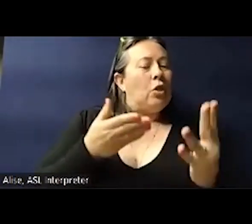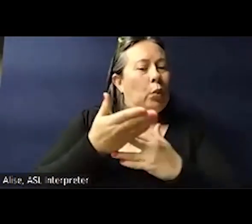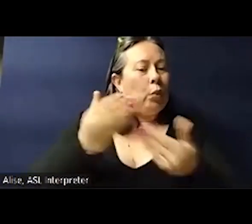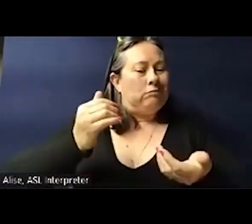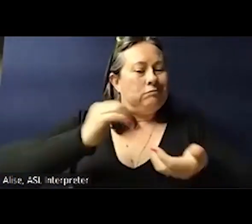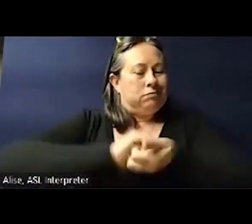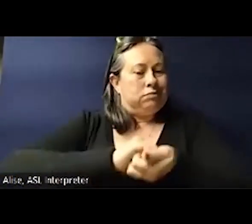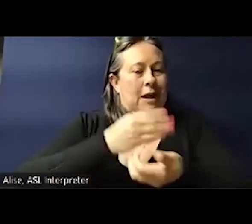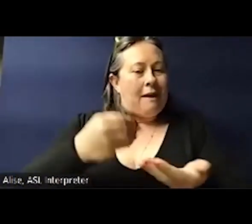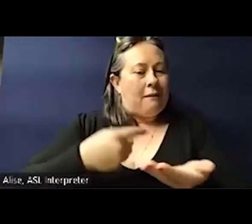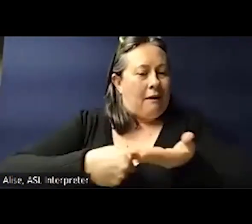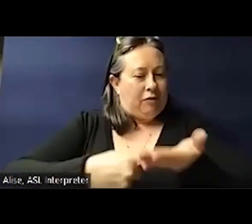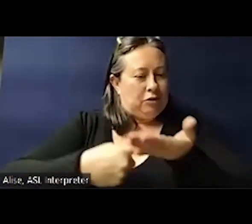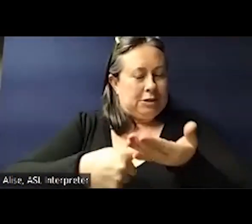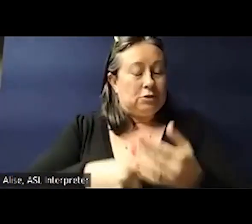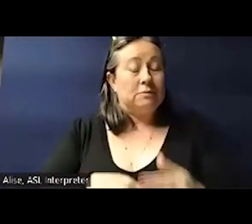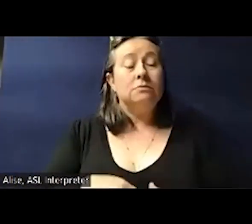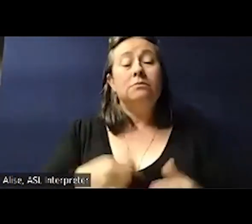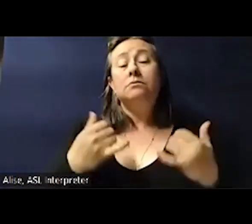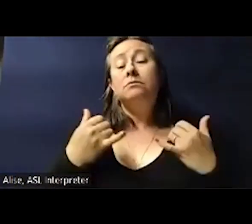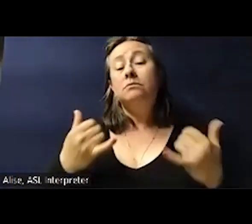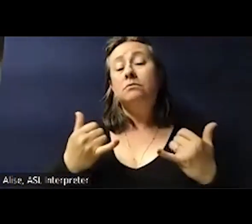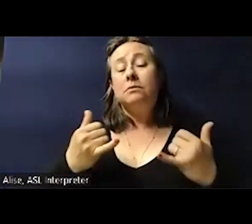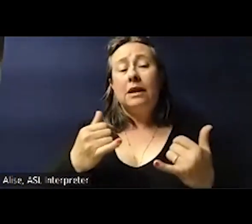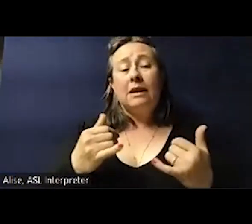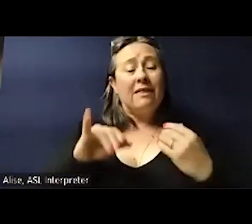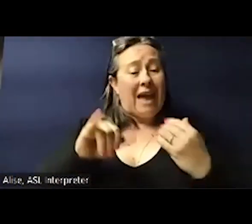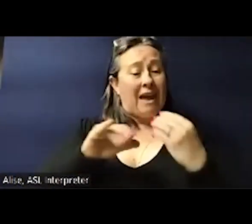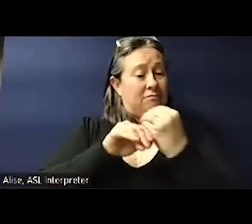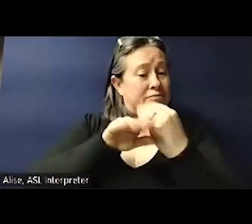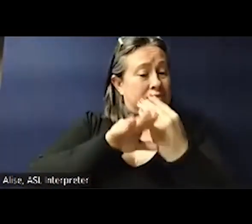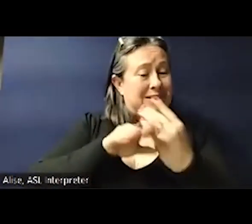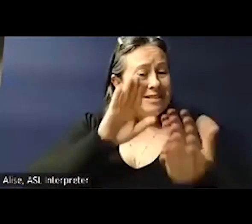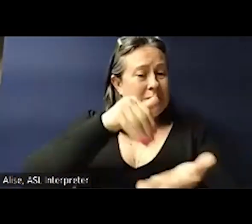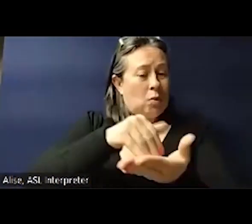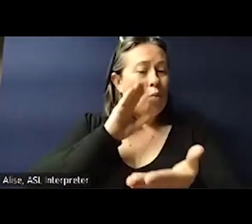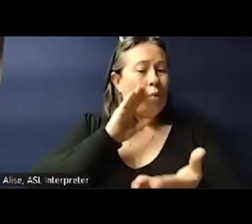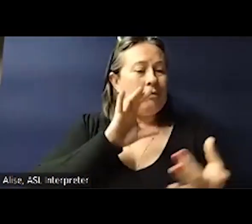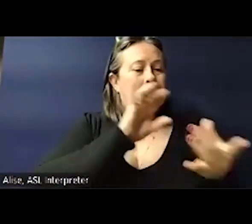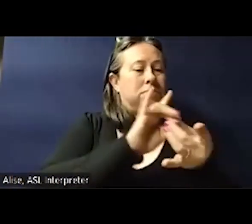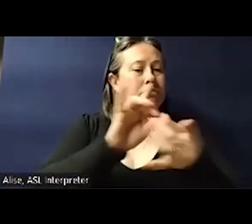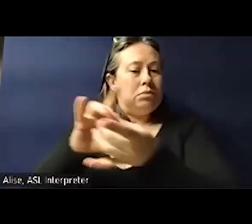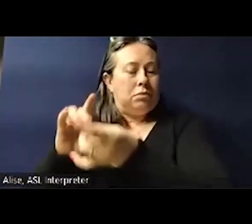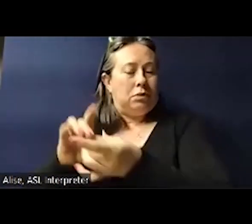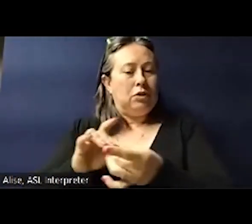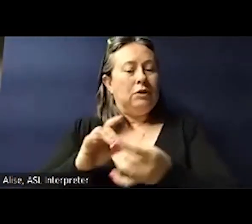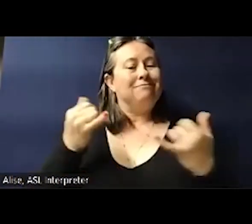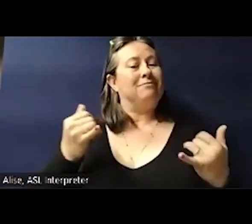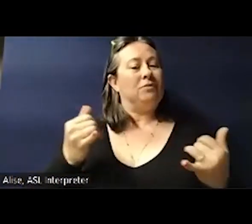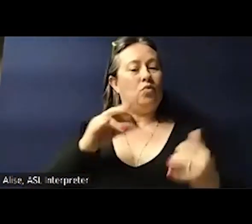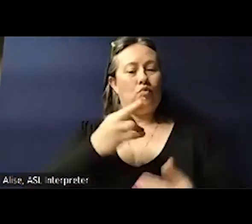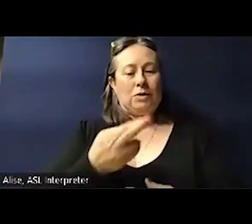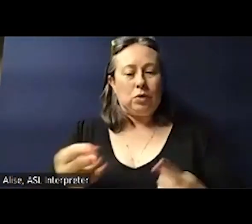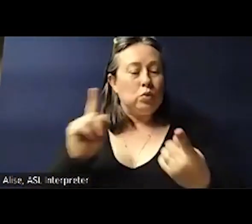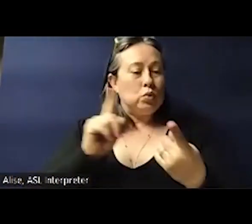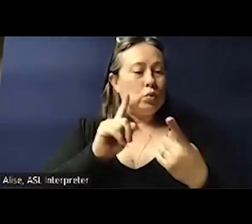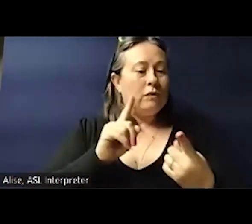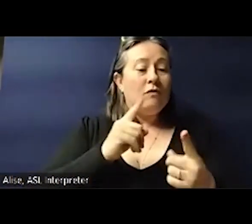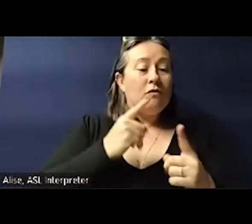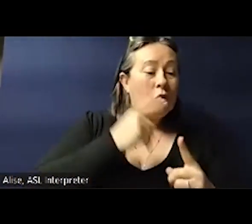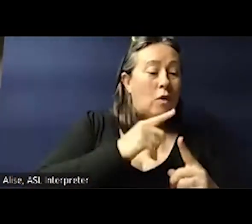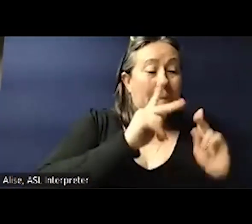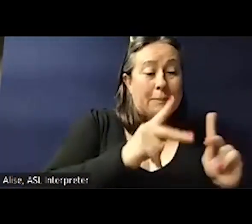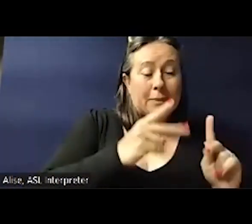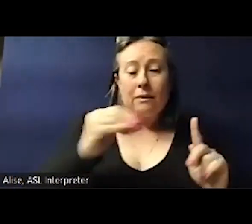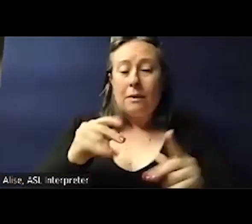harmonization. Immediately, the virtual center will connect existing resources, including people and programs, to leverage expertise